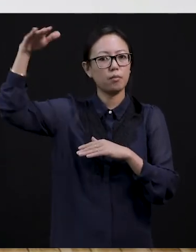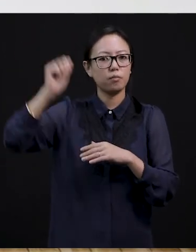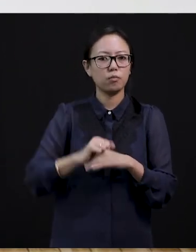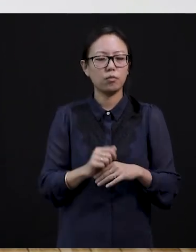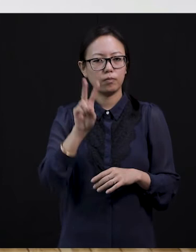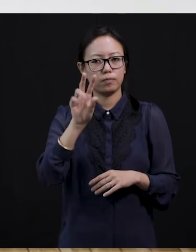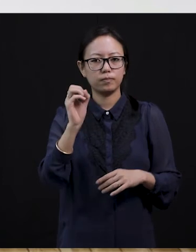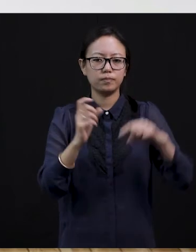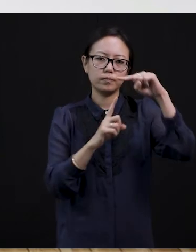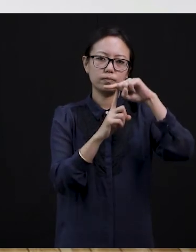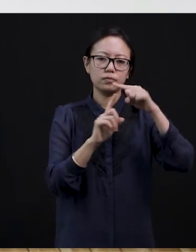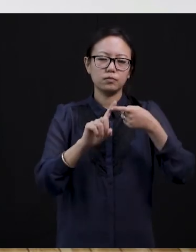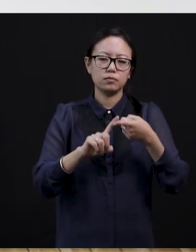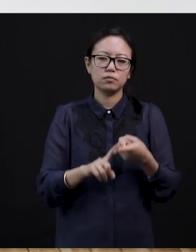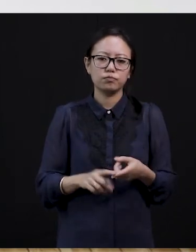we have now in the world.